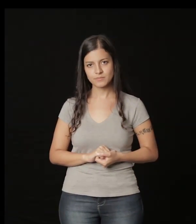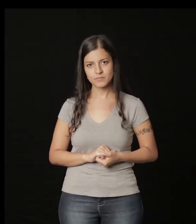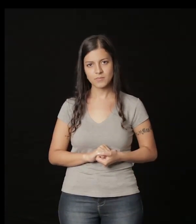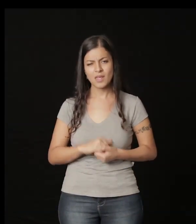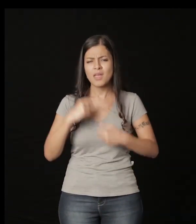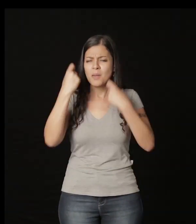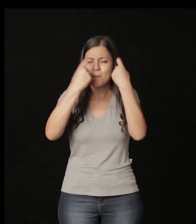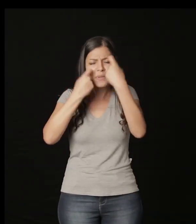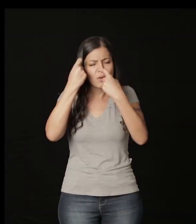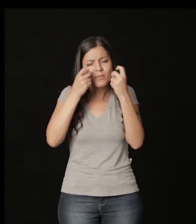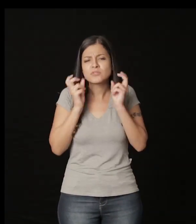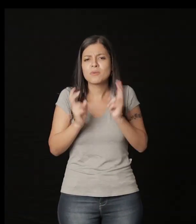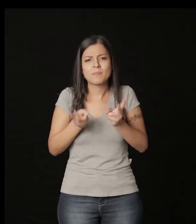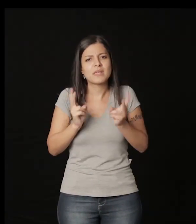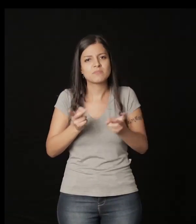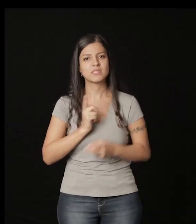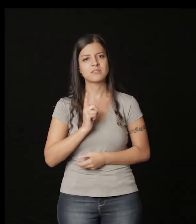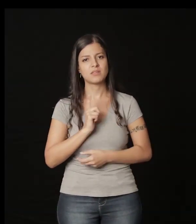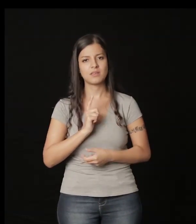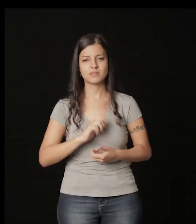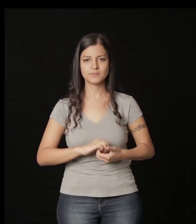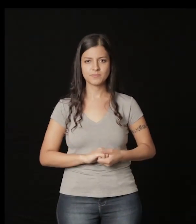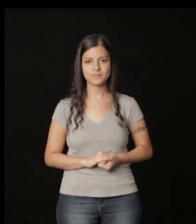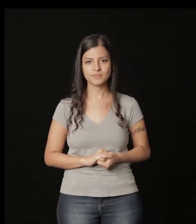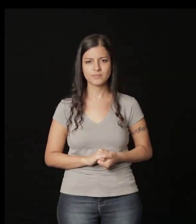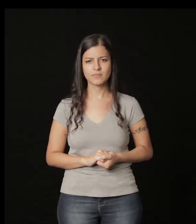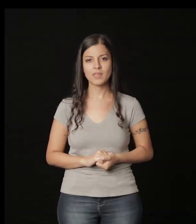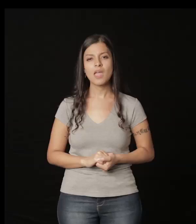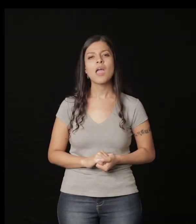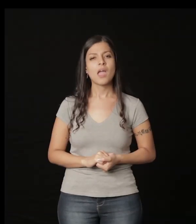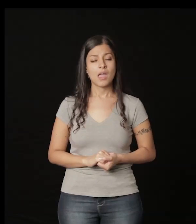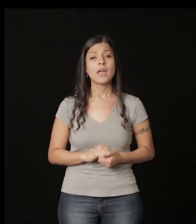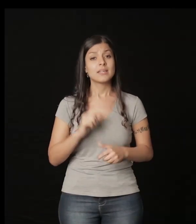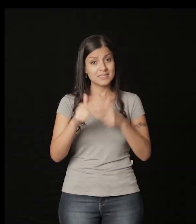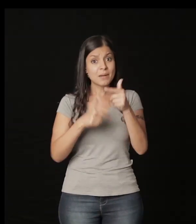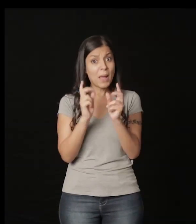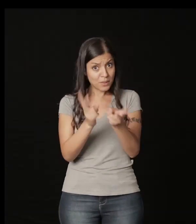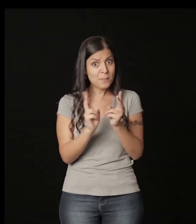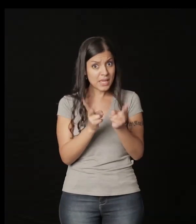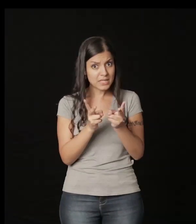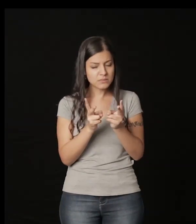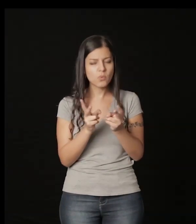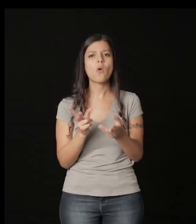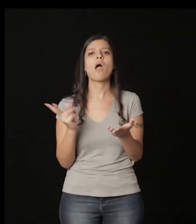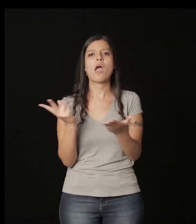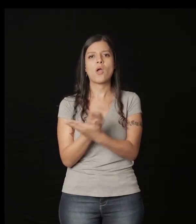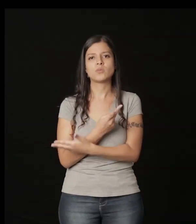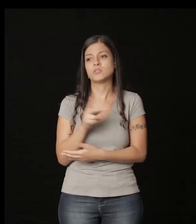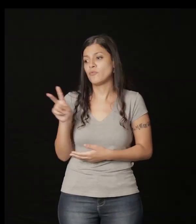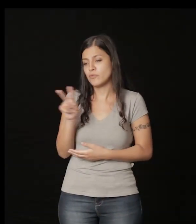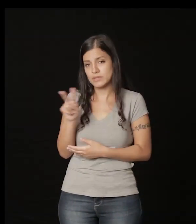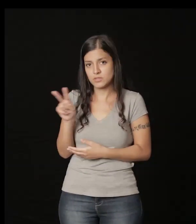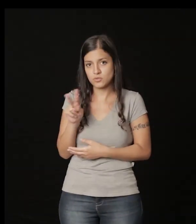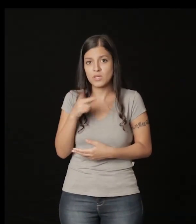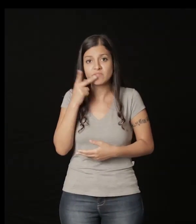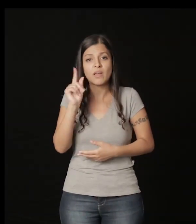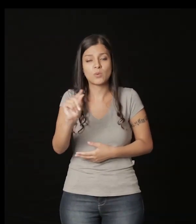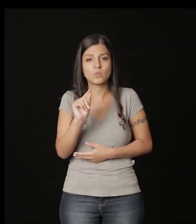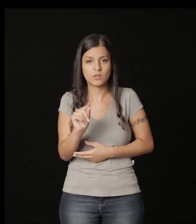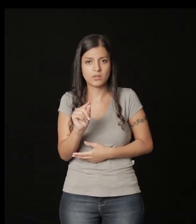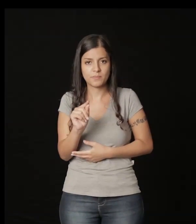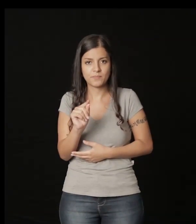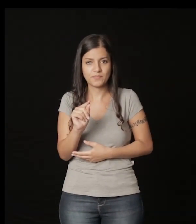up. Em relação a esse mesmo trabalho, num certo momento vocês falam que